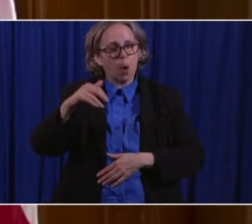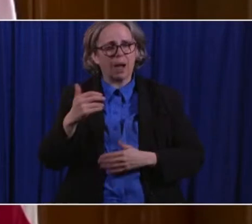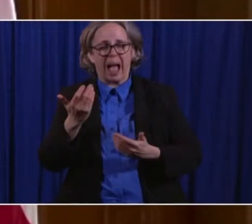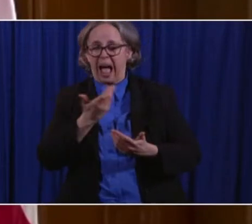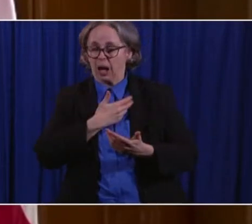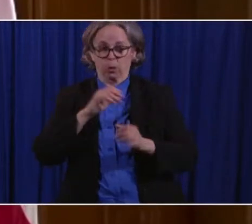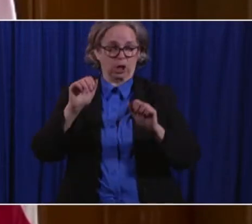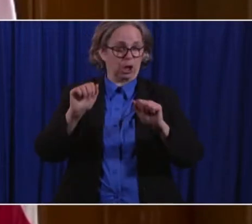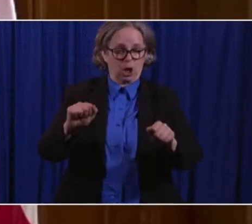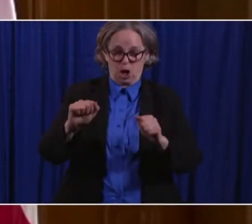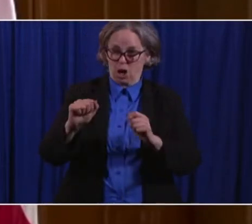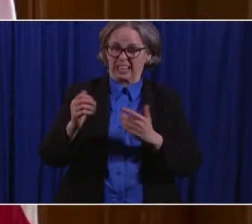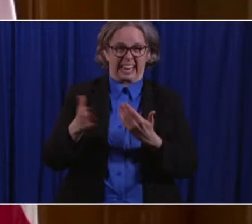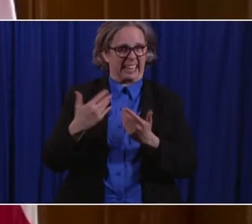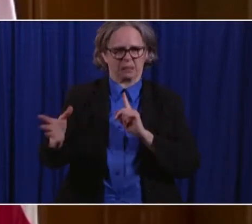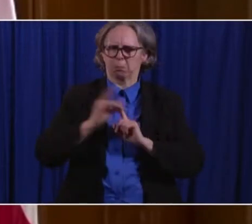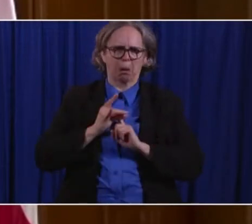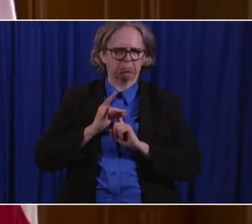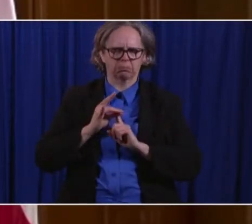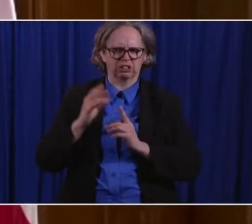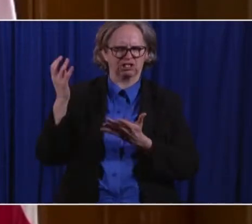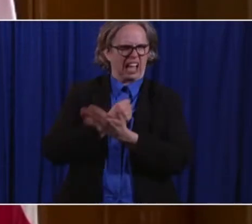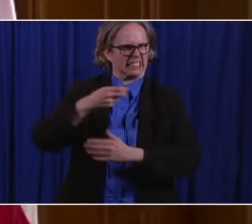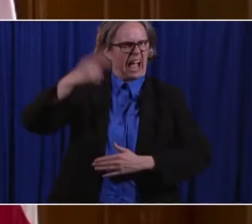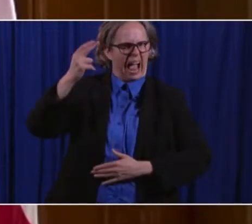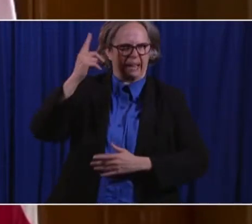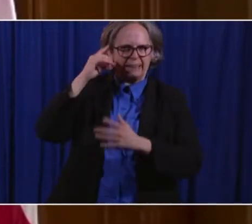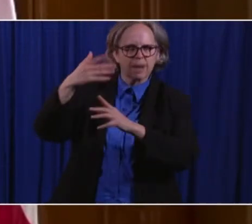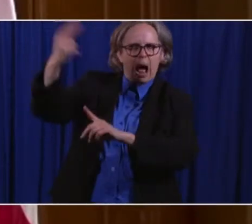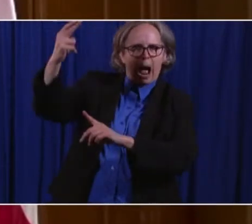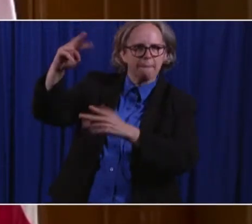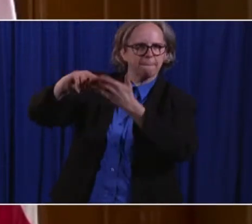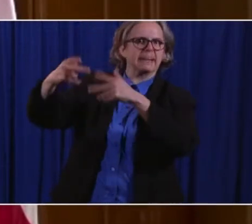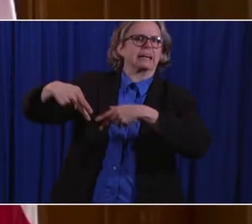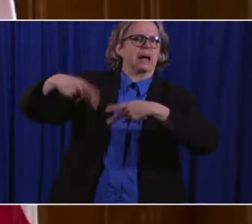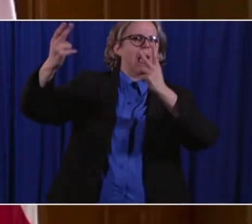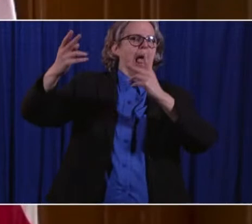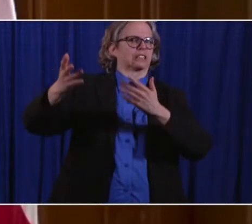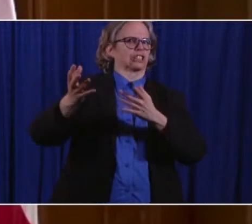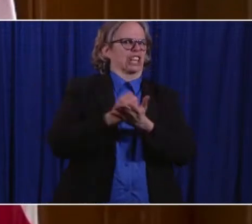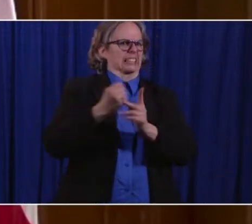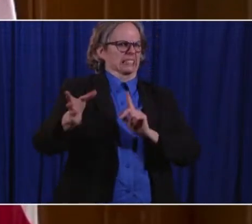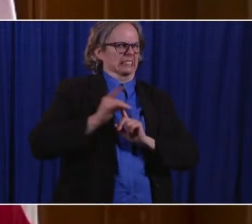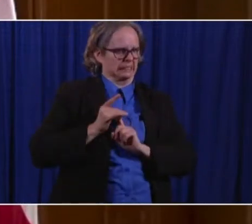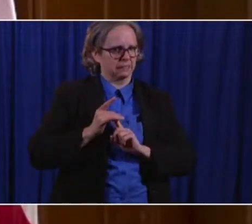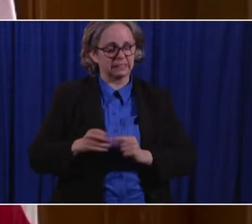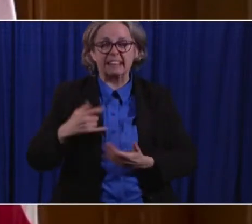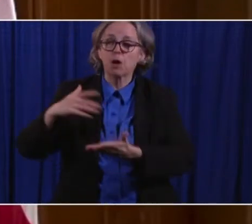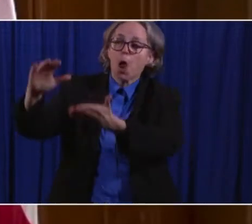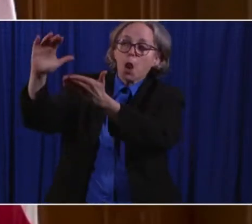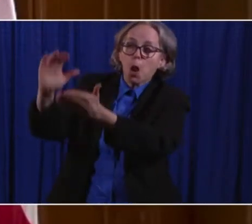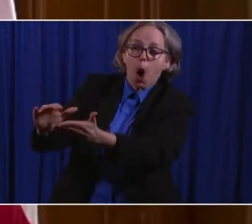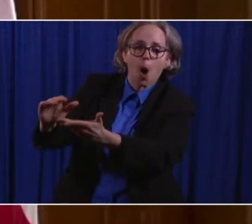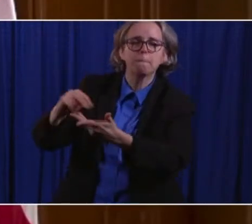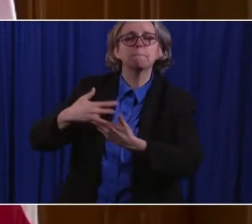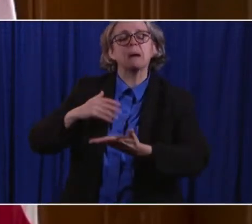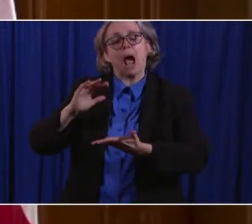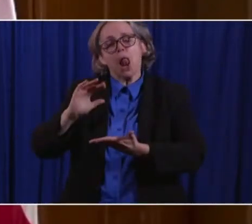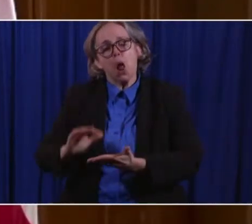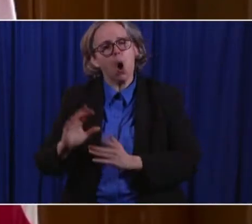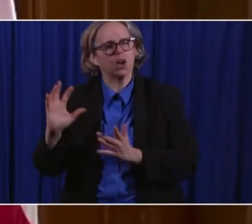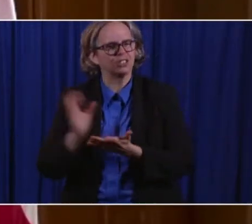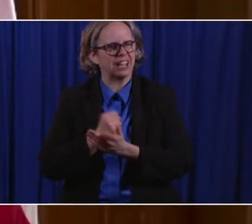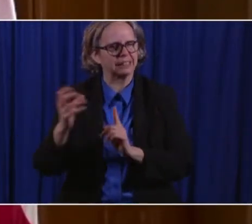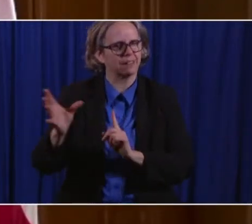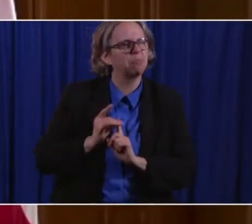being exposed to someone who has COVID. The numbers are clear. You can look on the webpage and you can see what